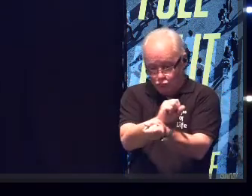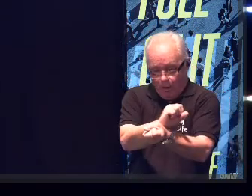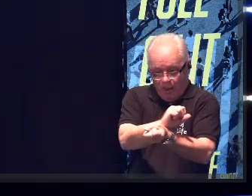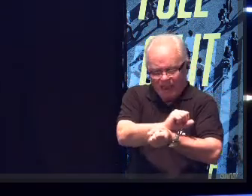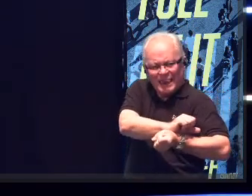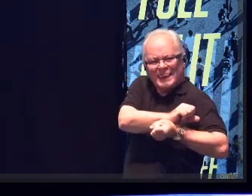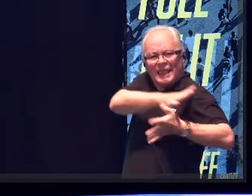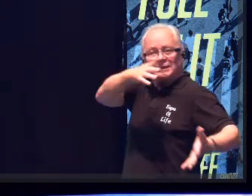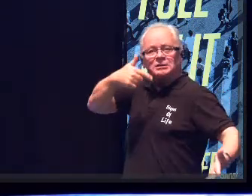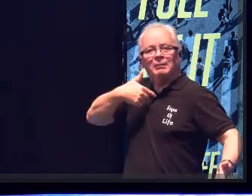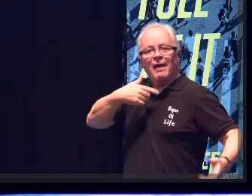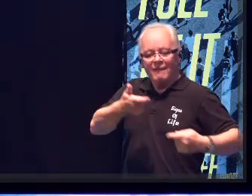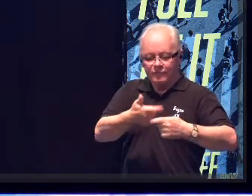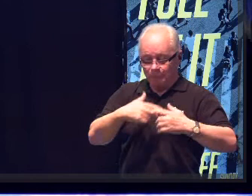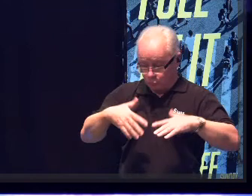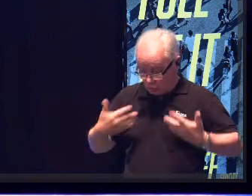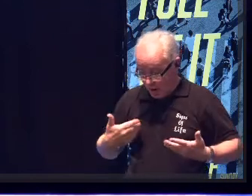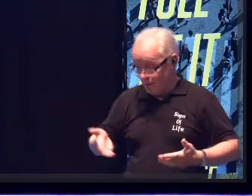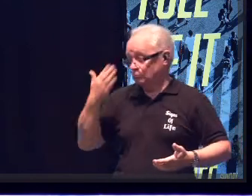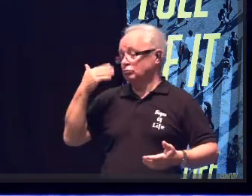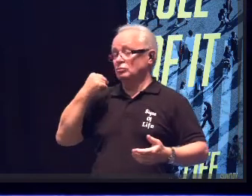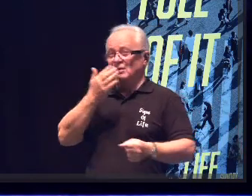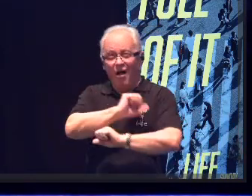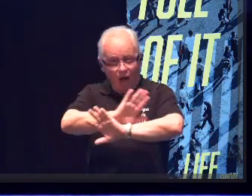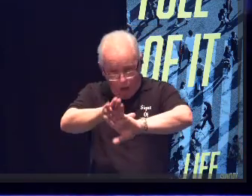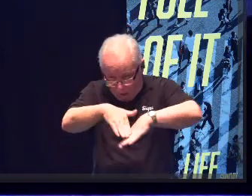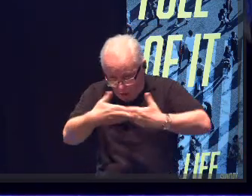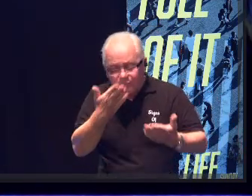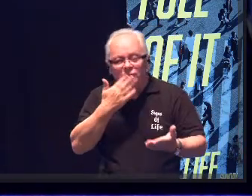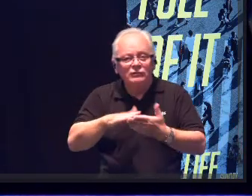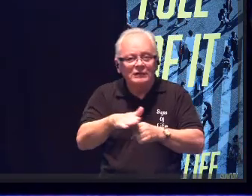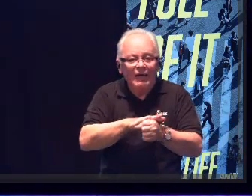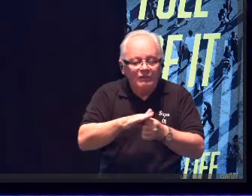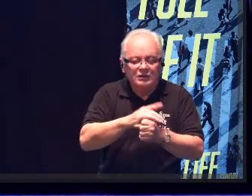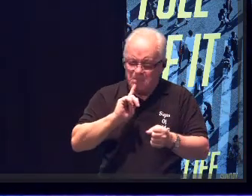It's releasing you from the prison of unforgiveness and of bitterness.